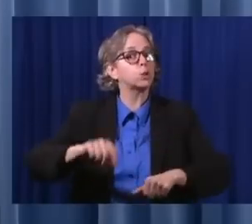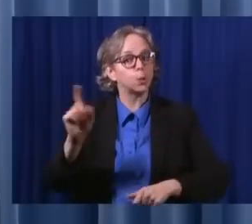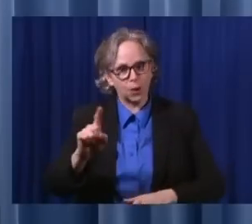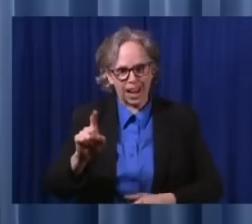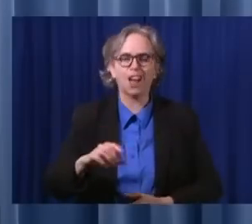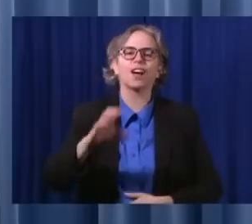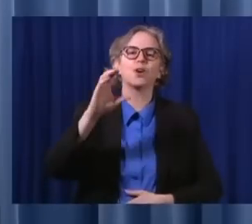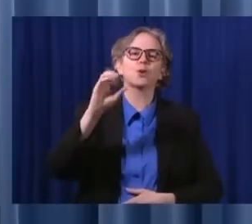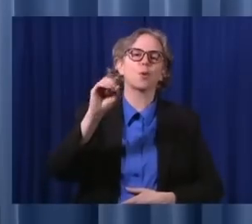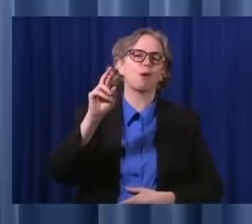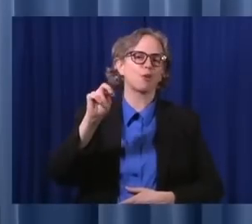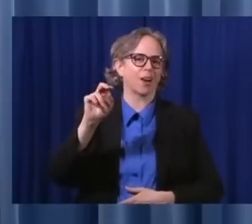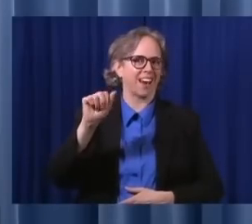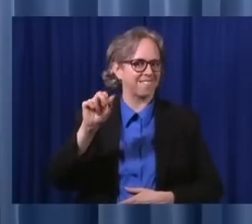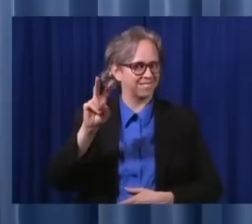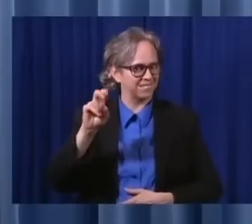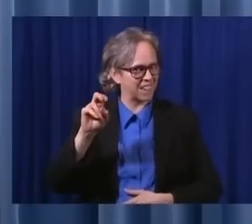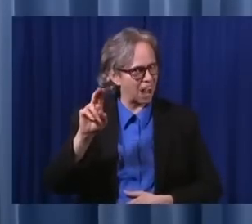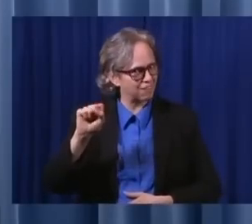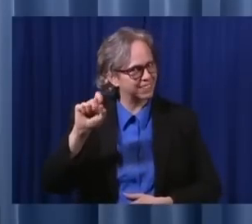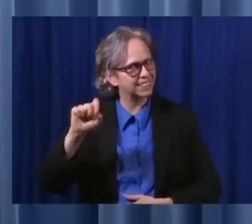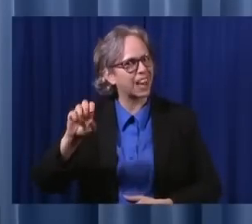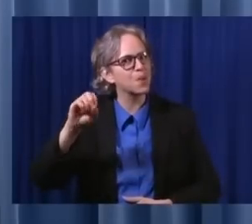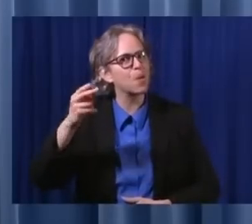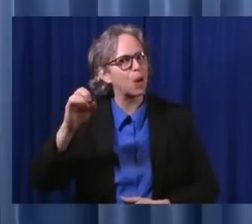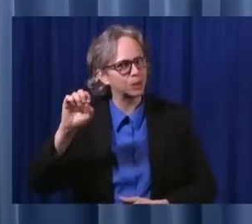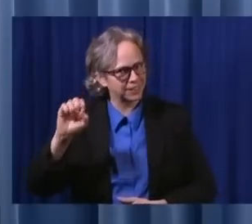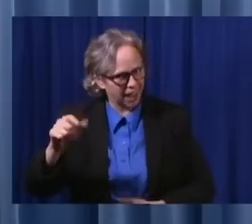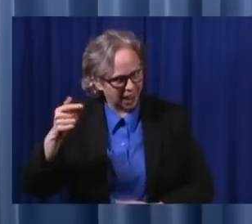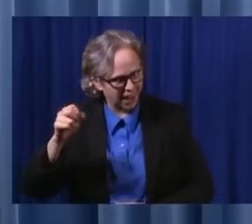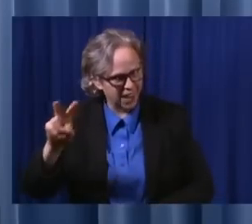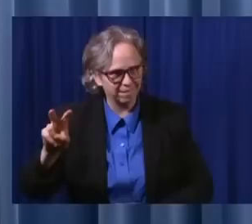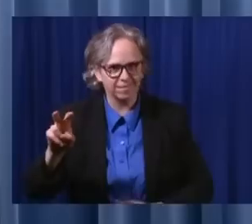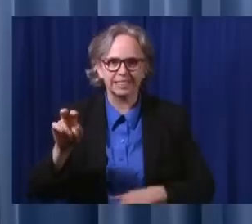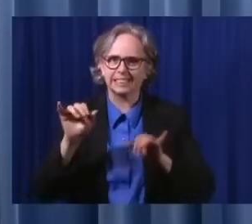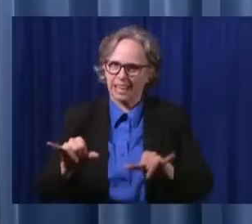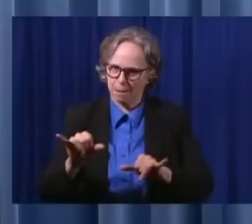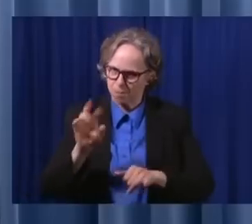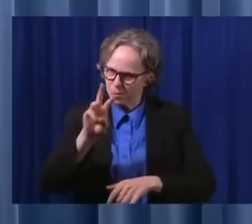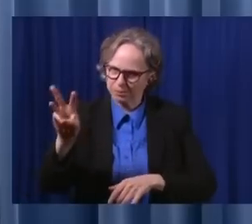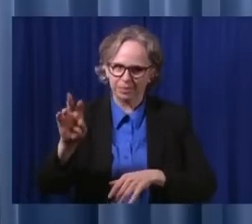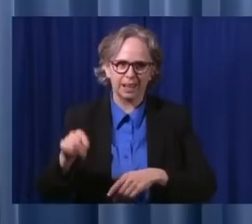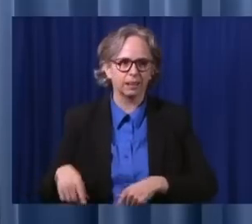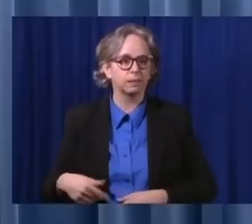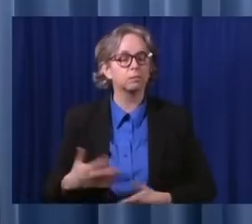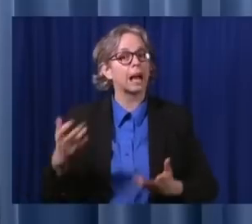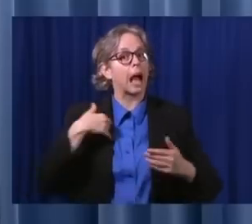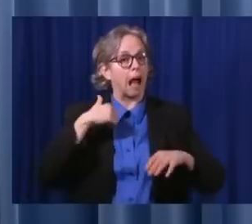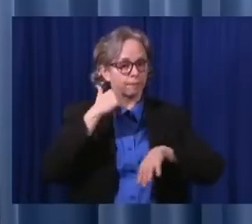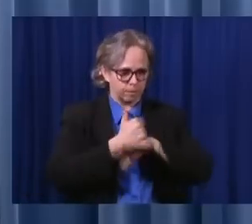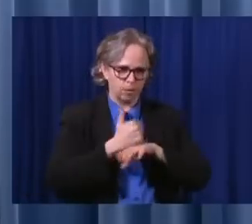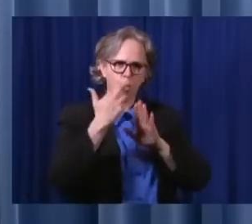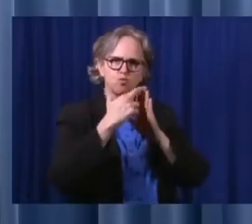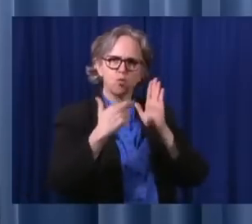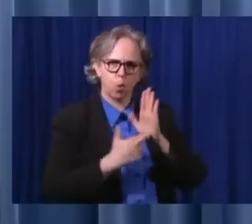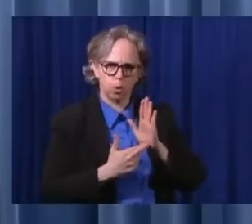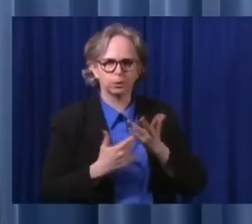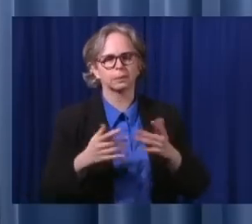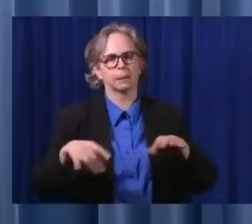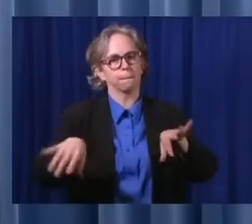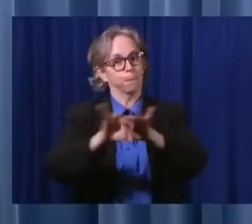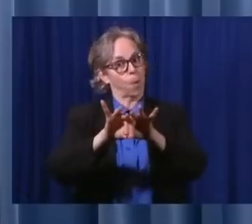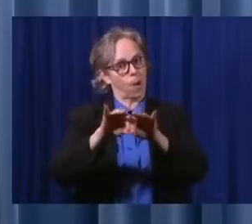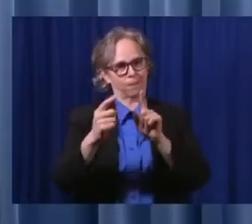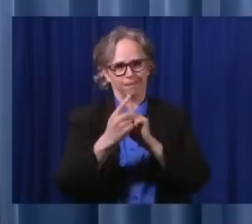website. The guidelines focus on maintaining social distancing, limiting crowds, and ensuring the health of everyone involved in the